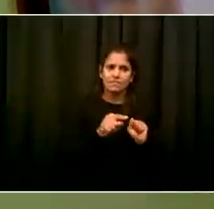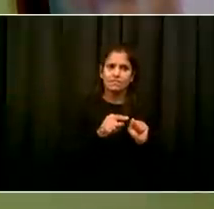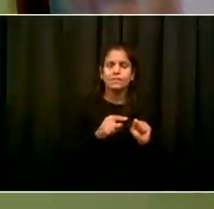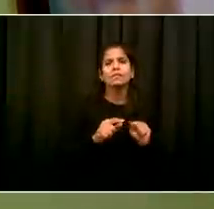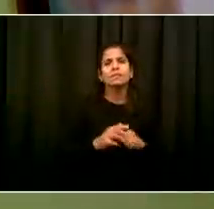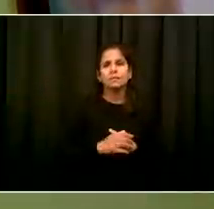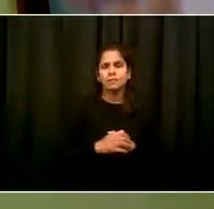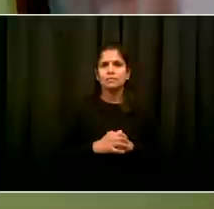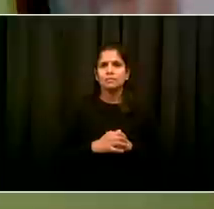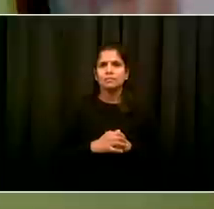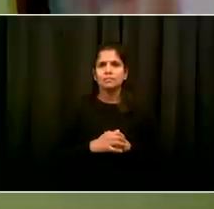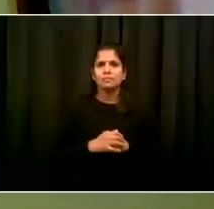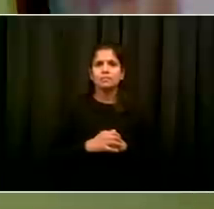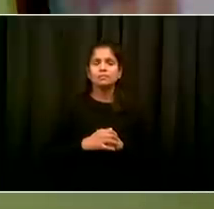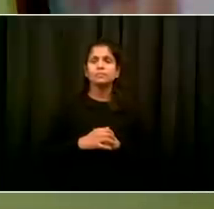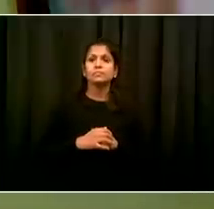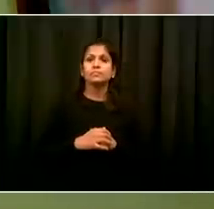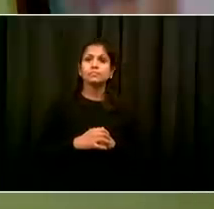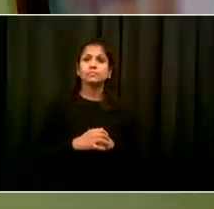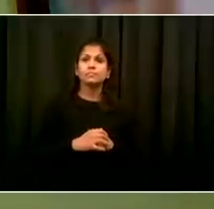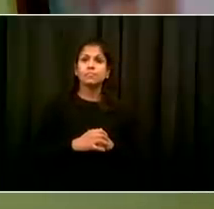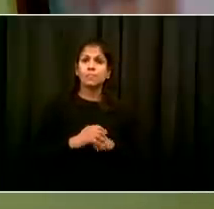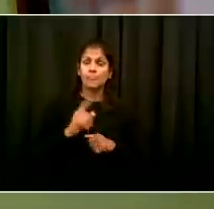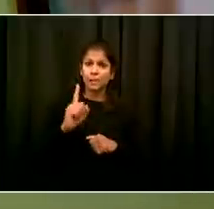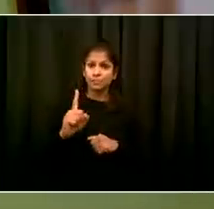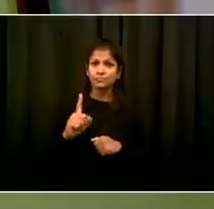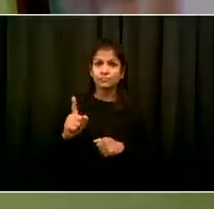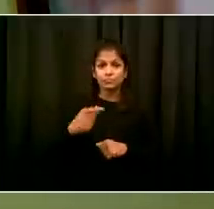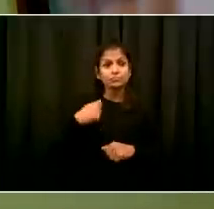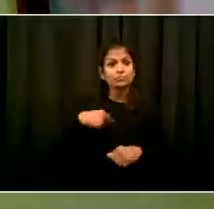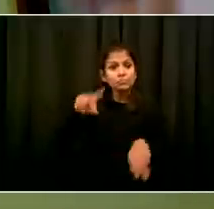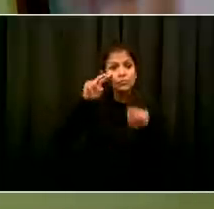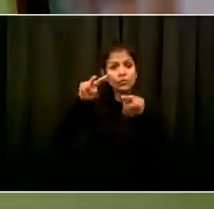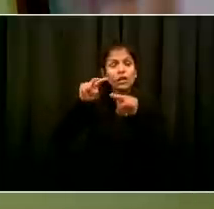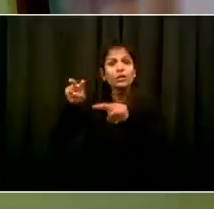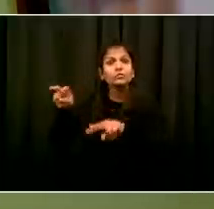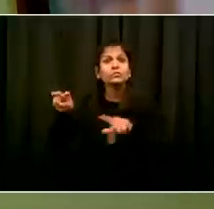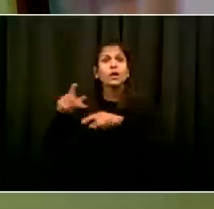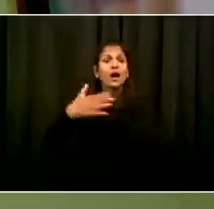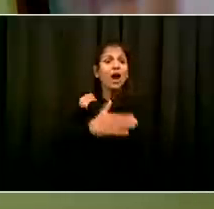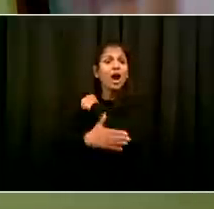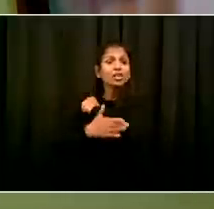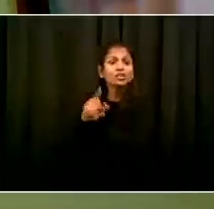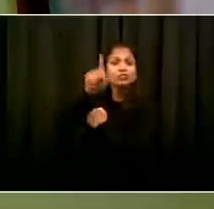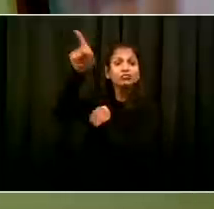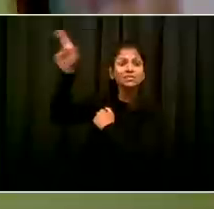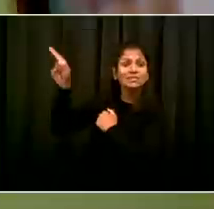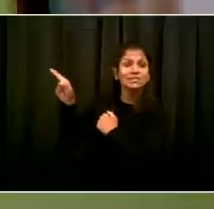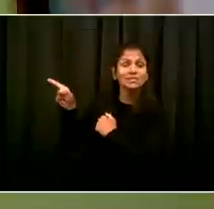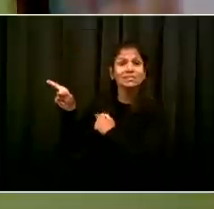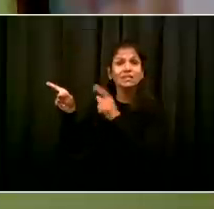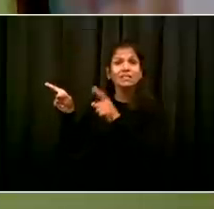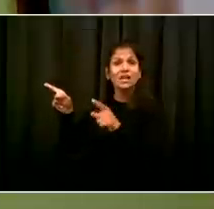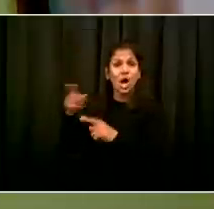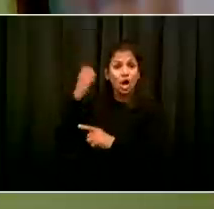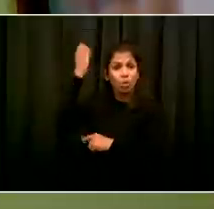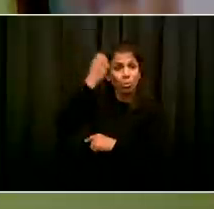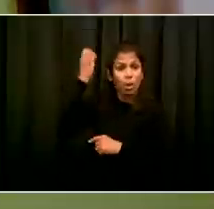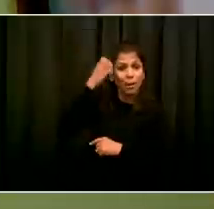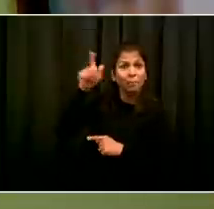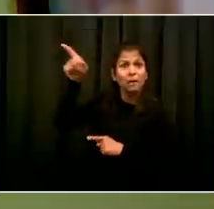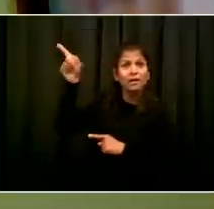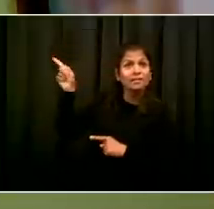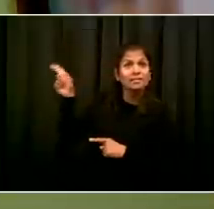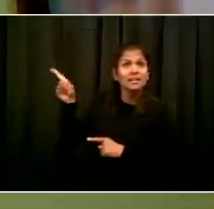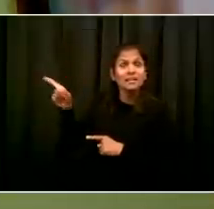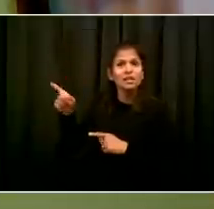many places in Europe that attempted this early on has really not borne out. And that's because we are all connected to each other.